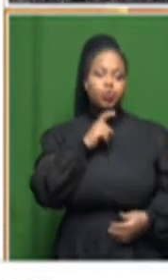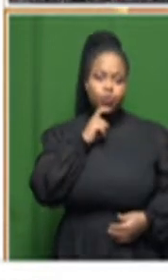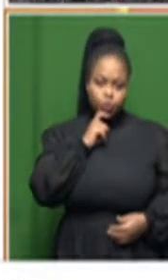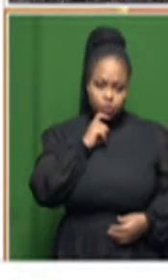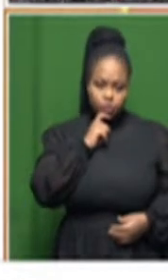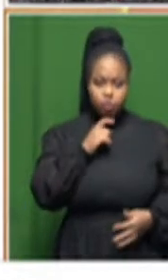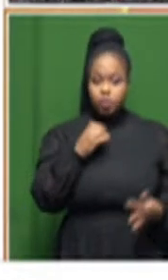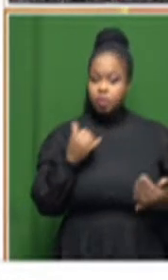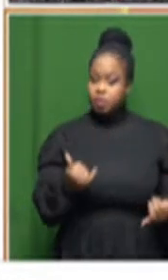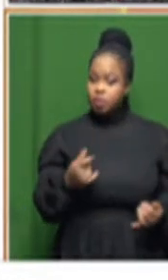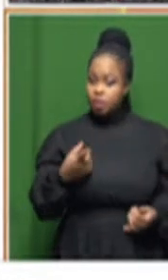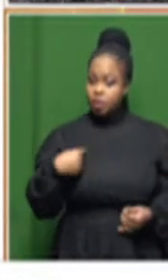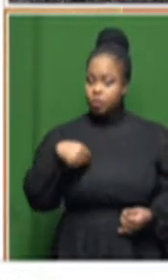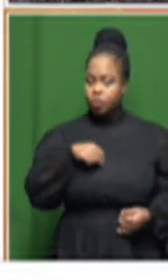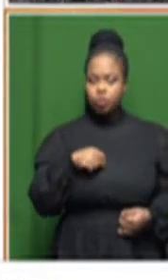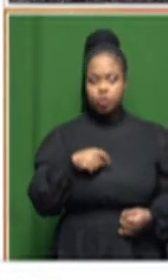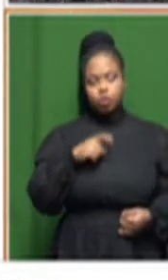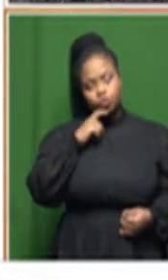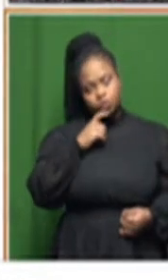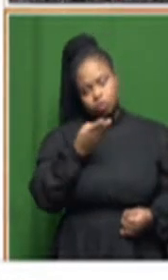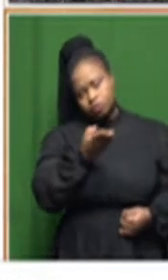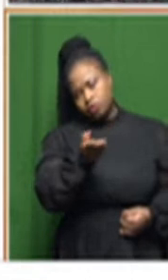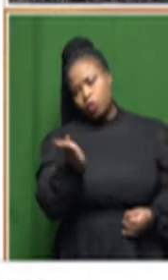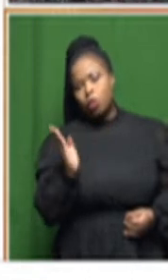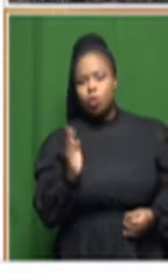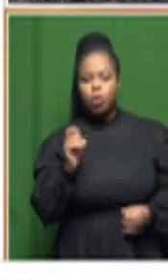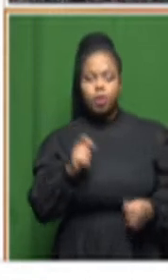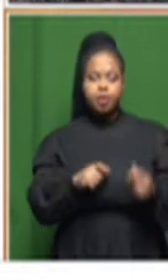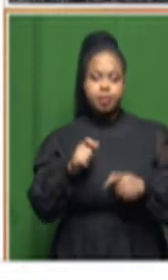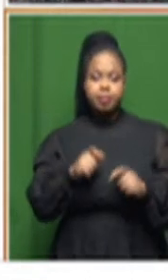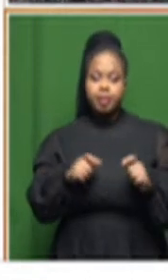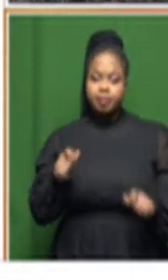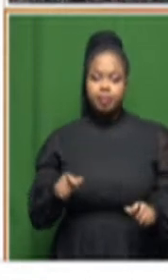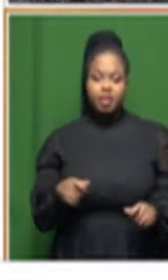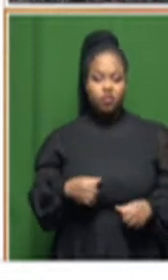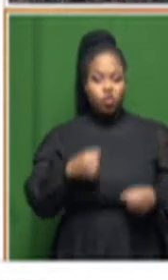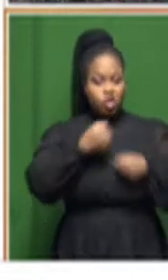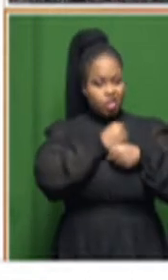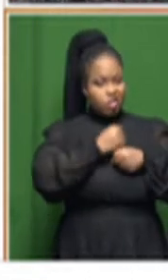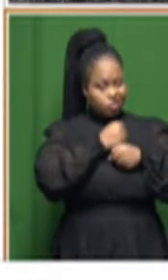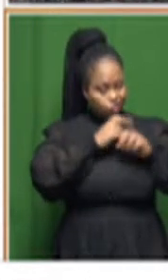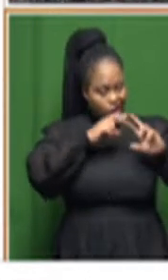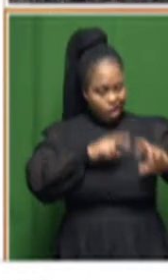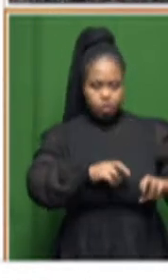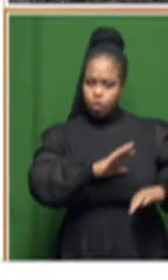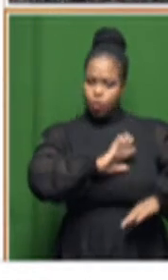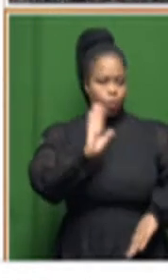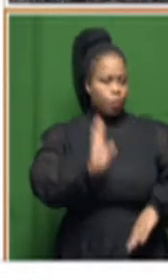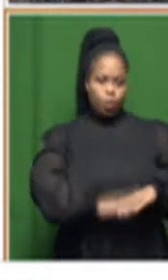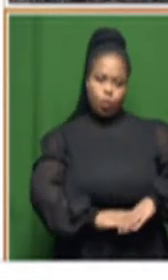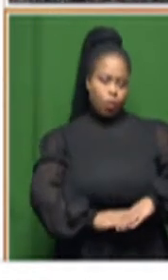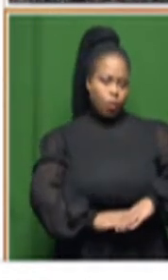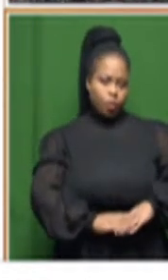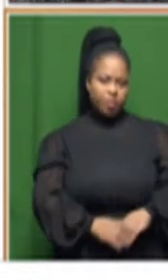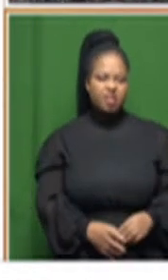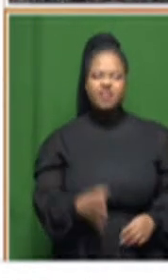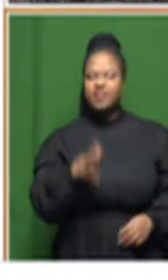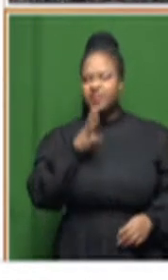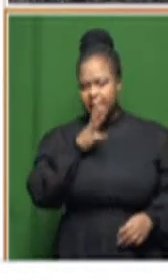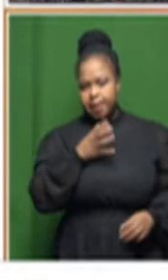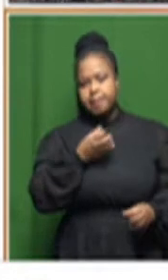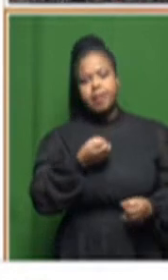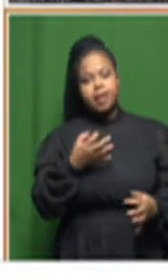now we are using them in the general population. They're not in clinical trials any longer, and large numbers of people are